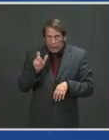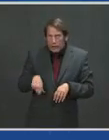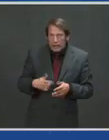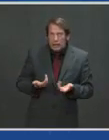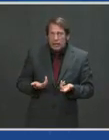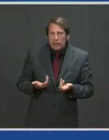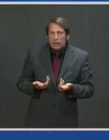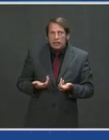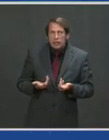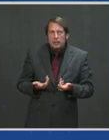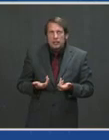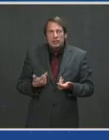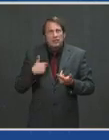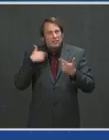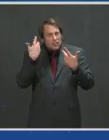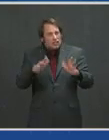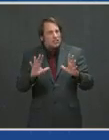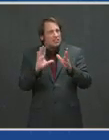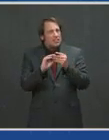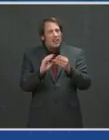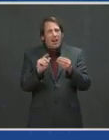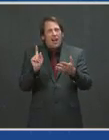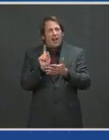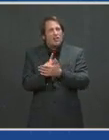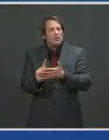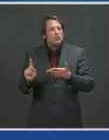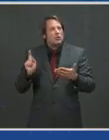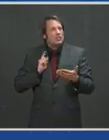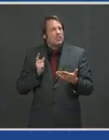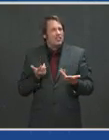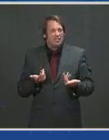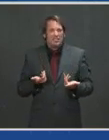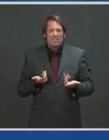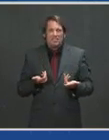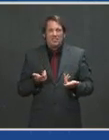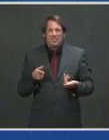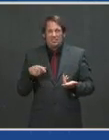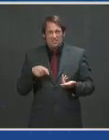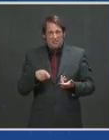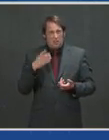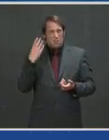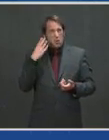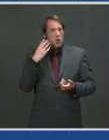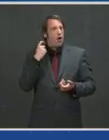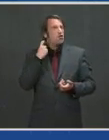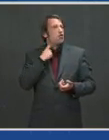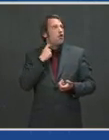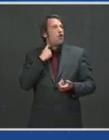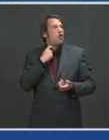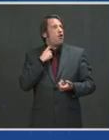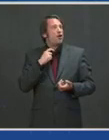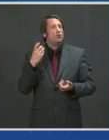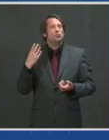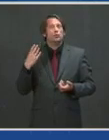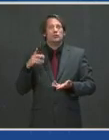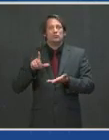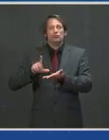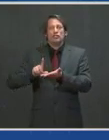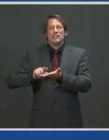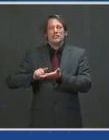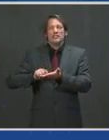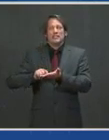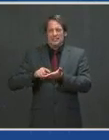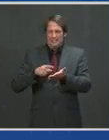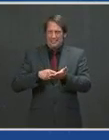As I said last week, this is a blue-collar blueprint for increasing opportunity